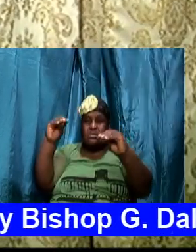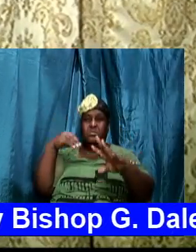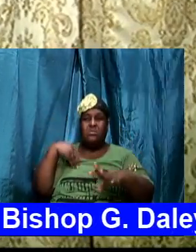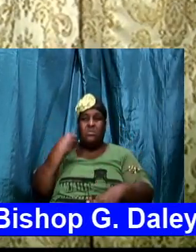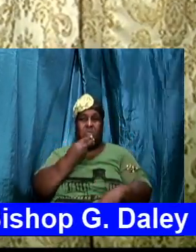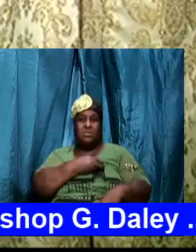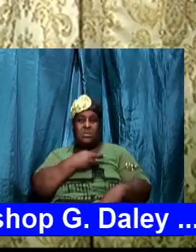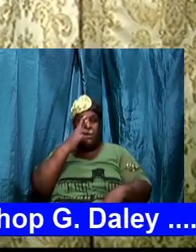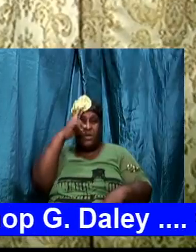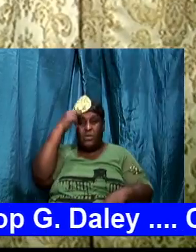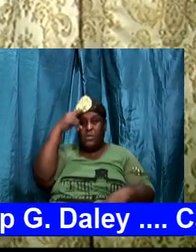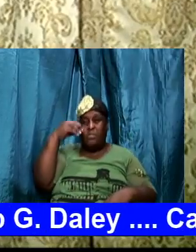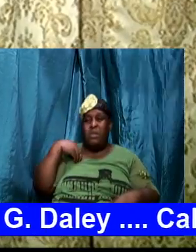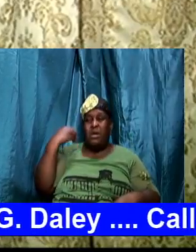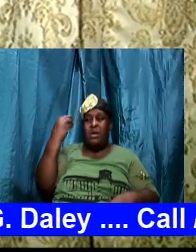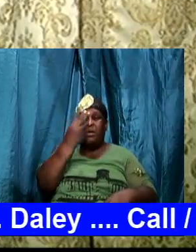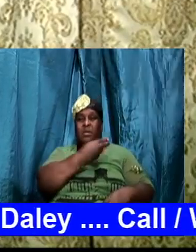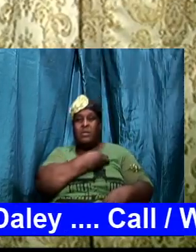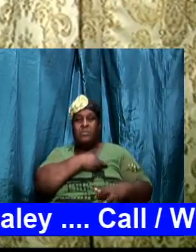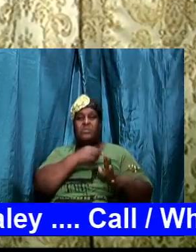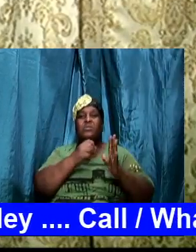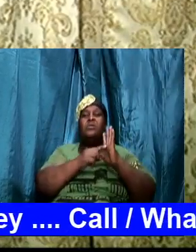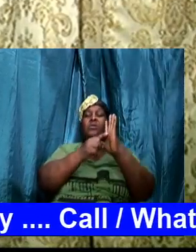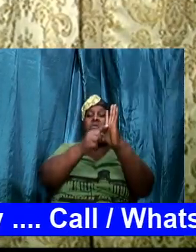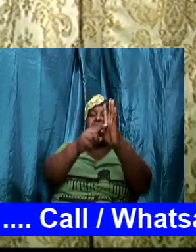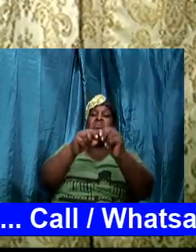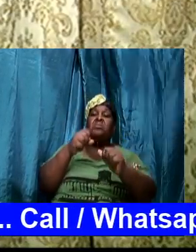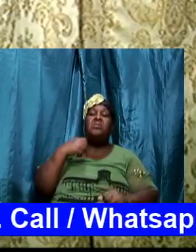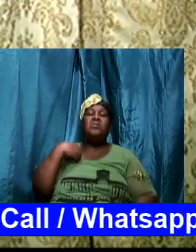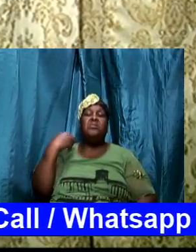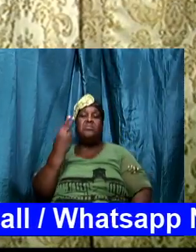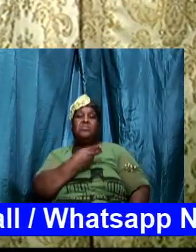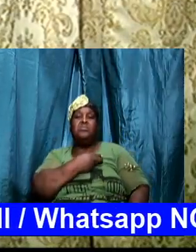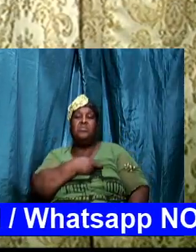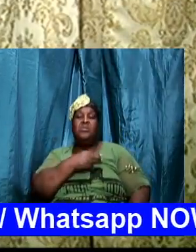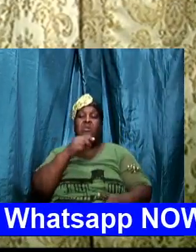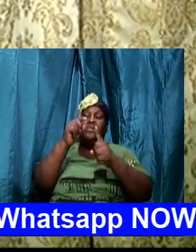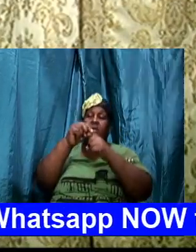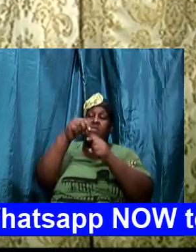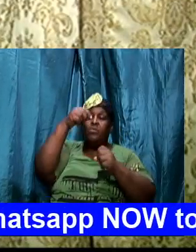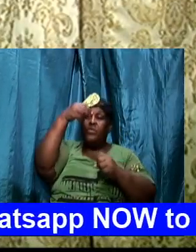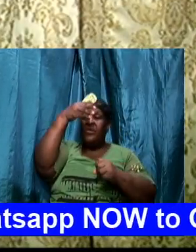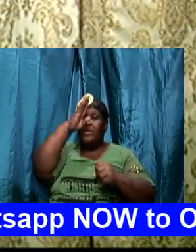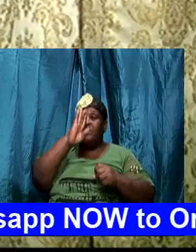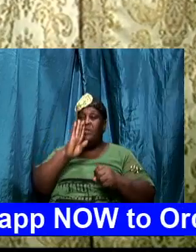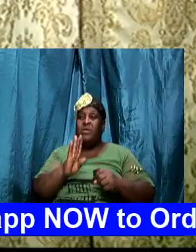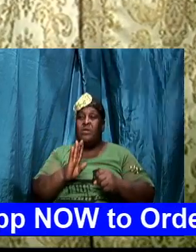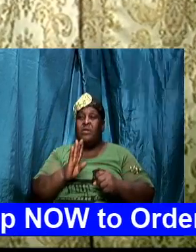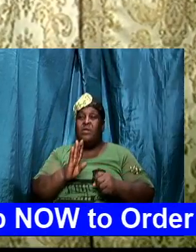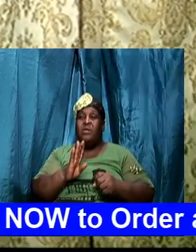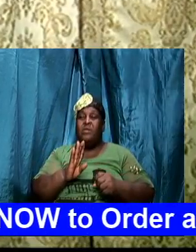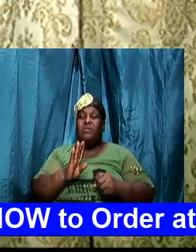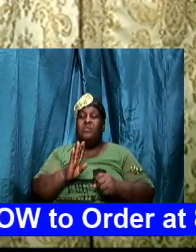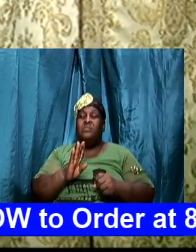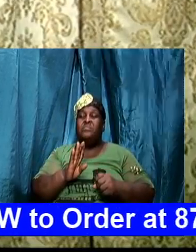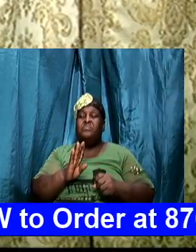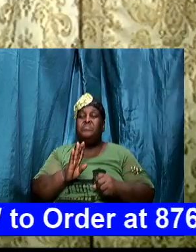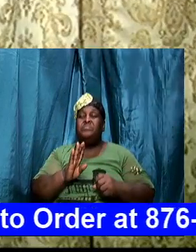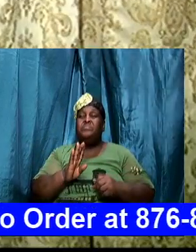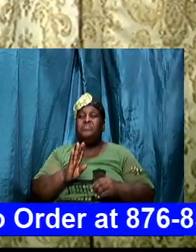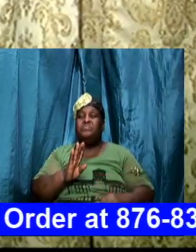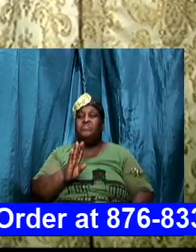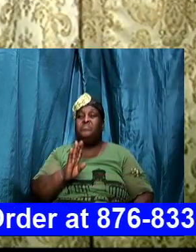to remind us, to declare to us that the words of Almighty